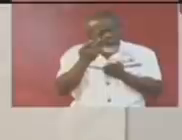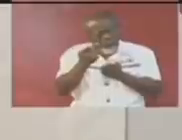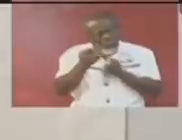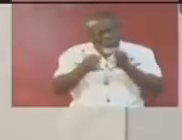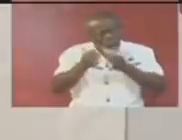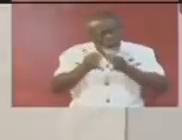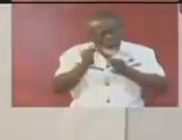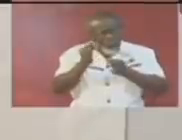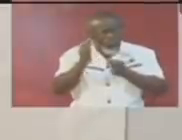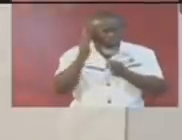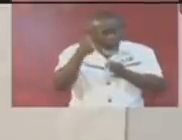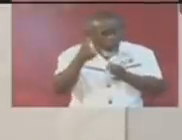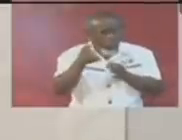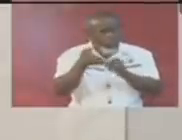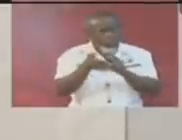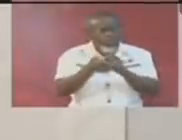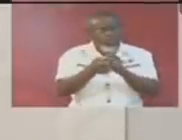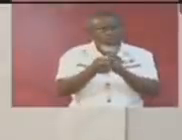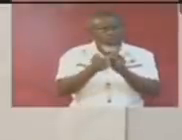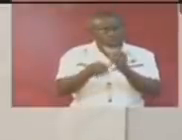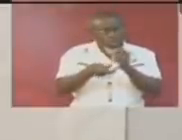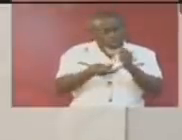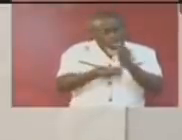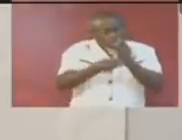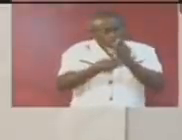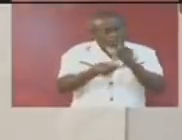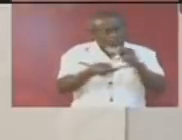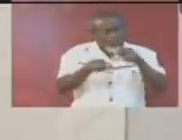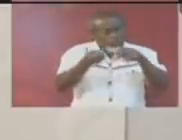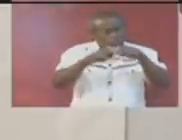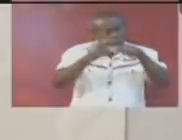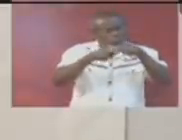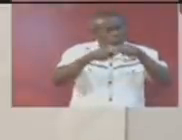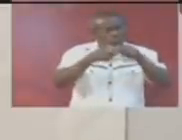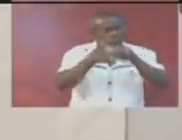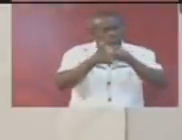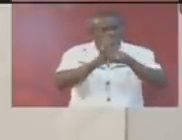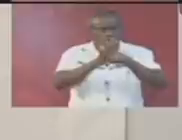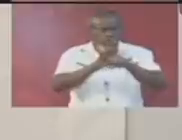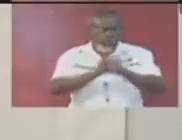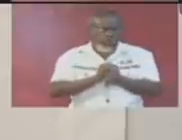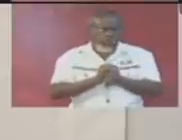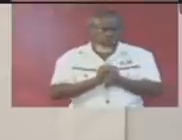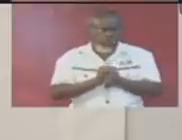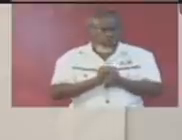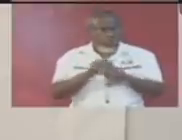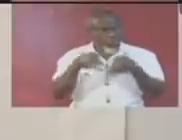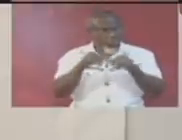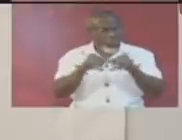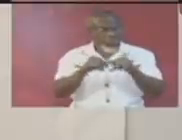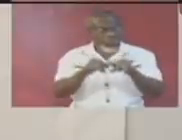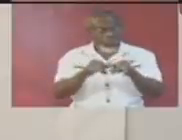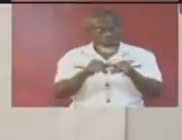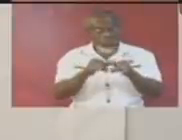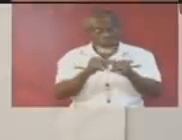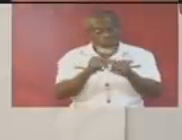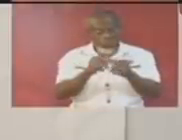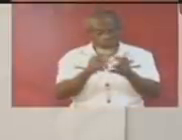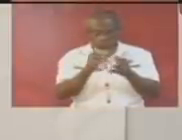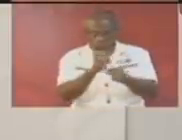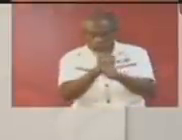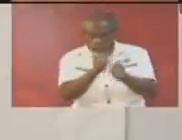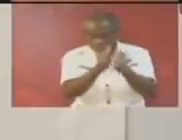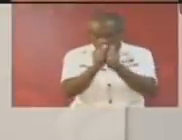that surveillance that is ongoing. The ministry collaborates with the CMOH office in Tobago to look at